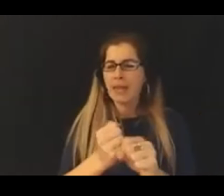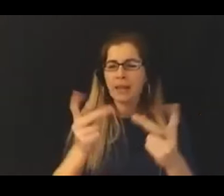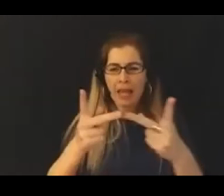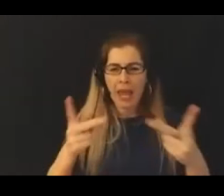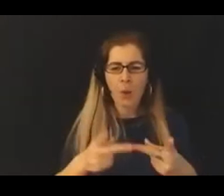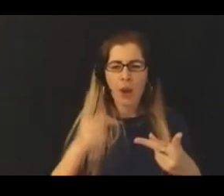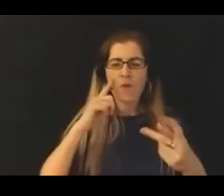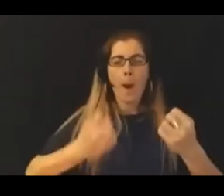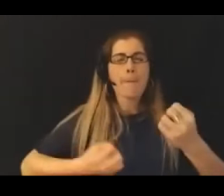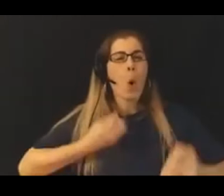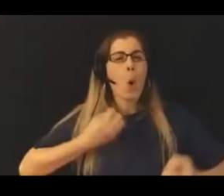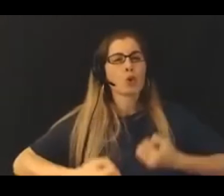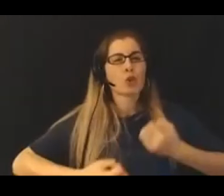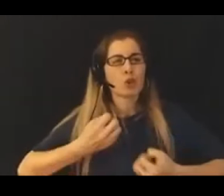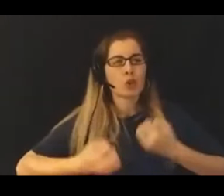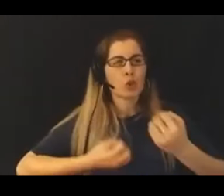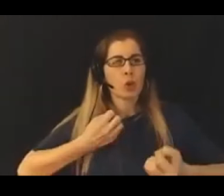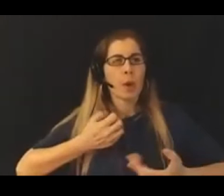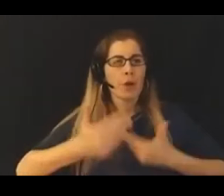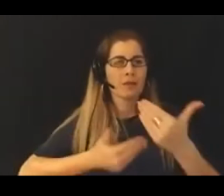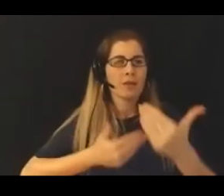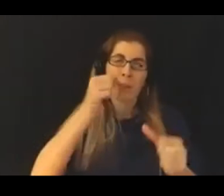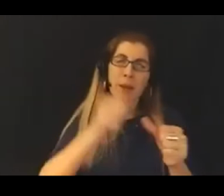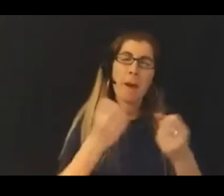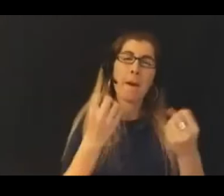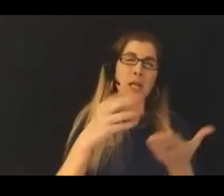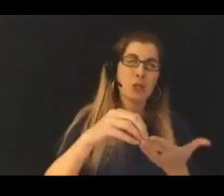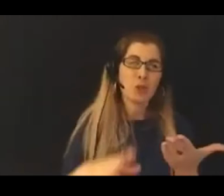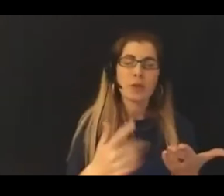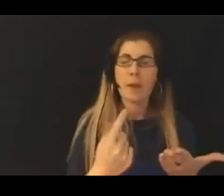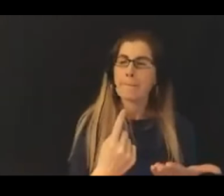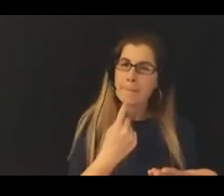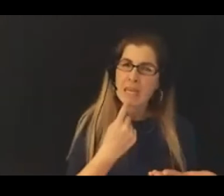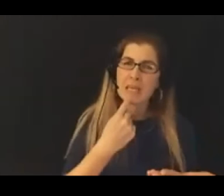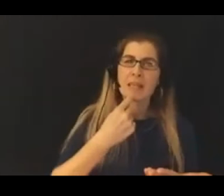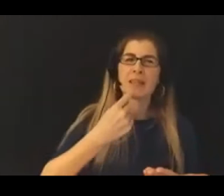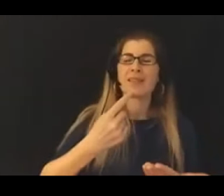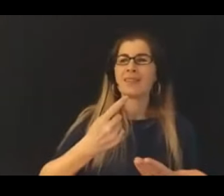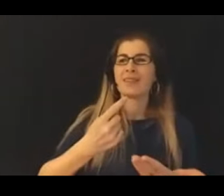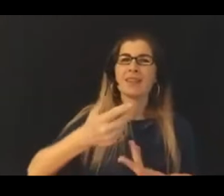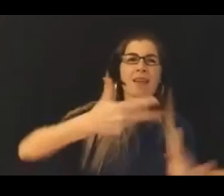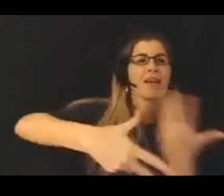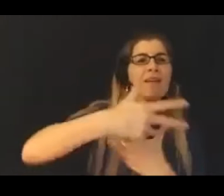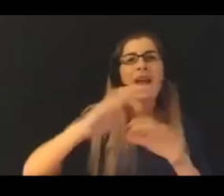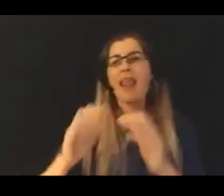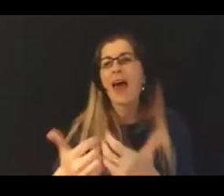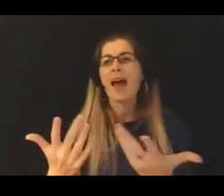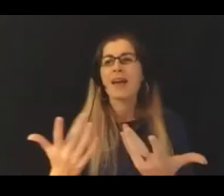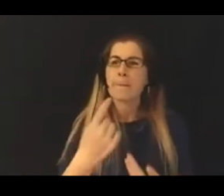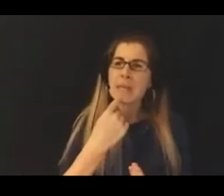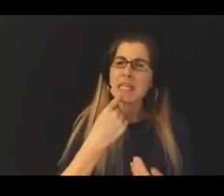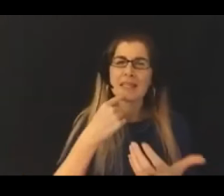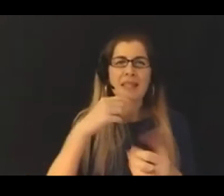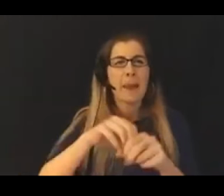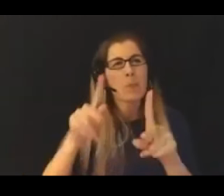one of our participants mentioned, they really miss that social, emotional aspect of being in class in person.